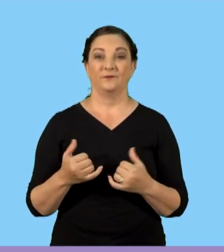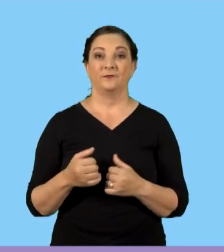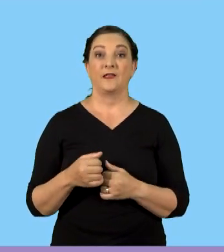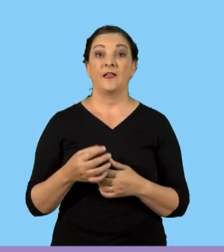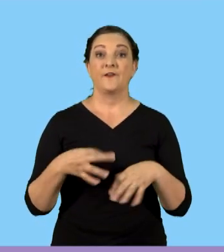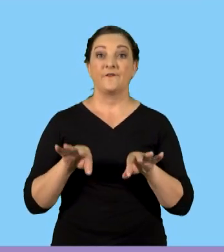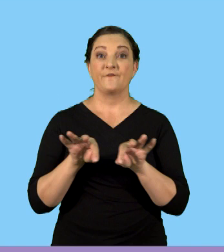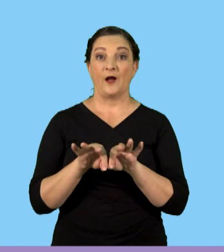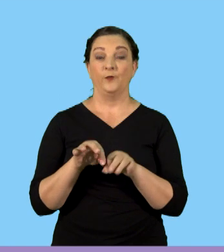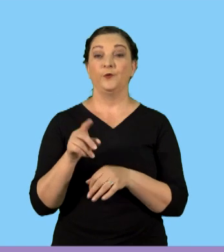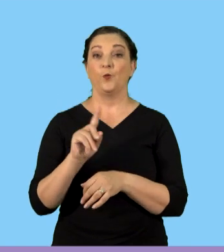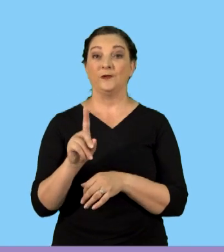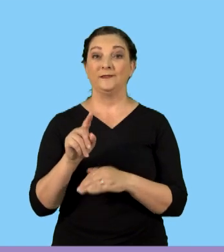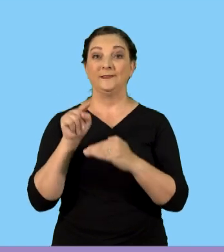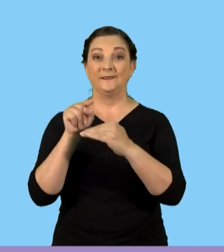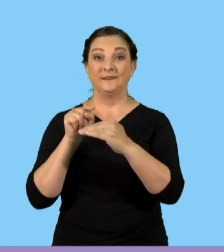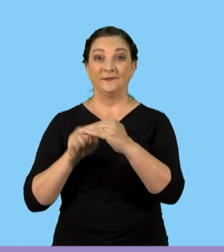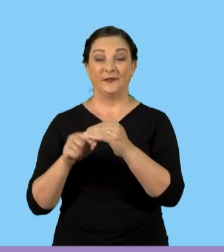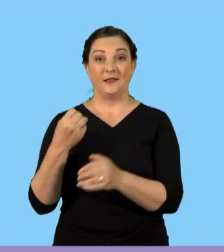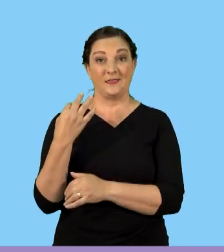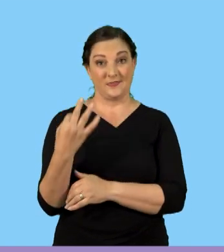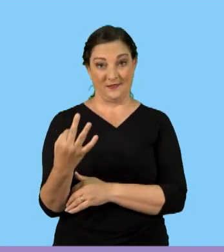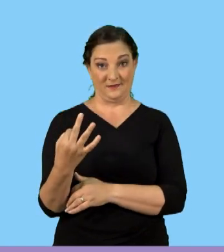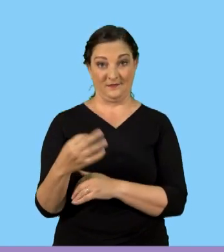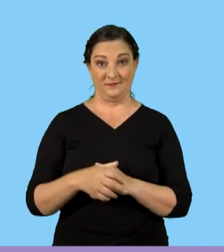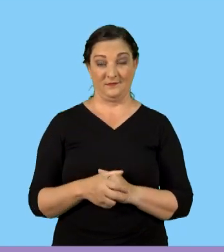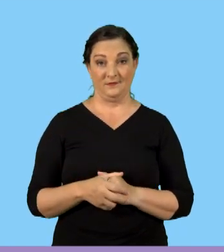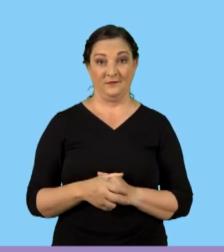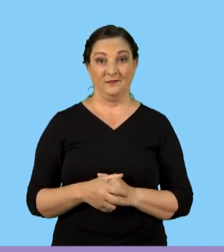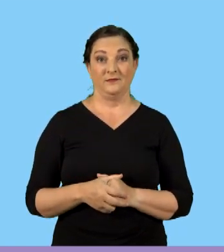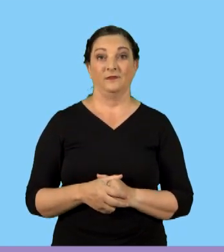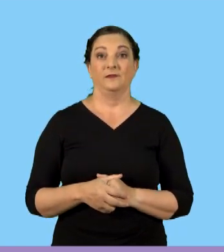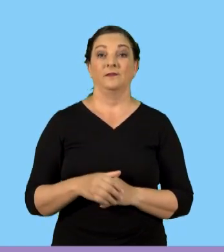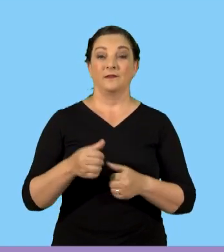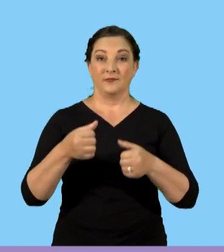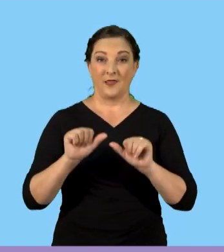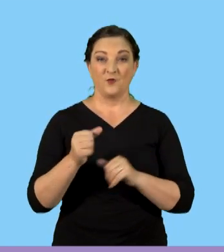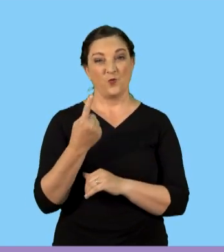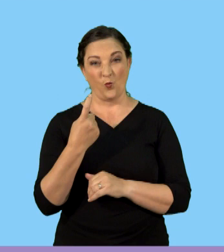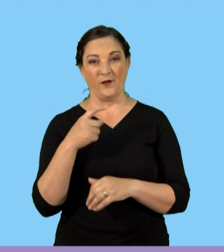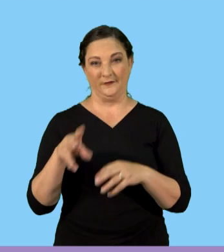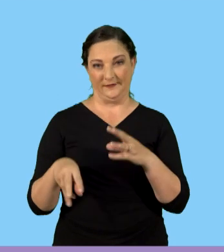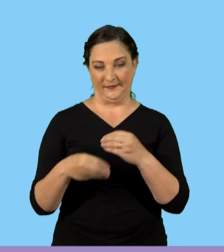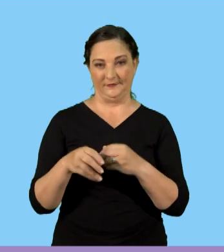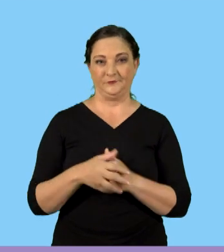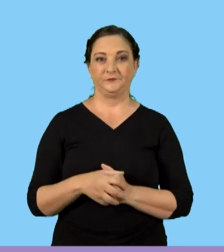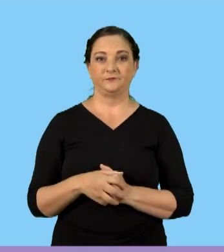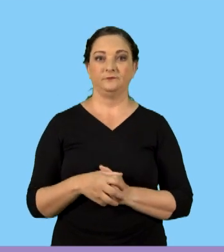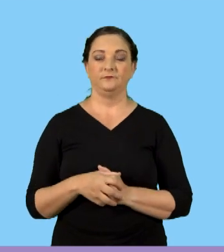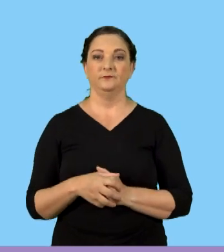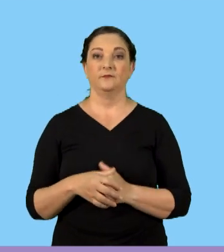value is divided by 3 and then 1 is added. So that value